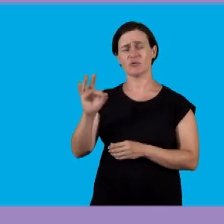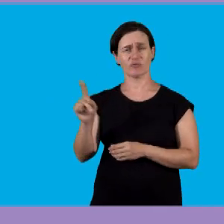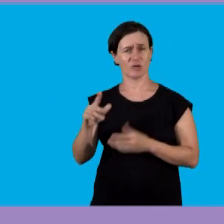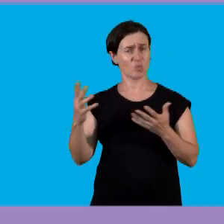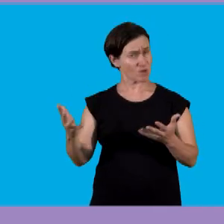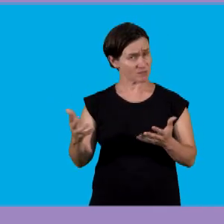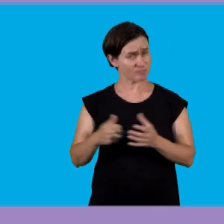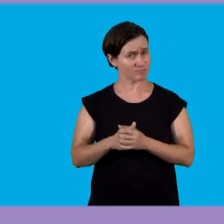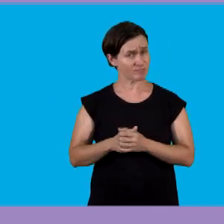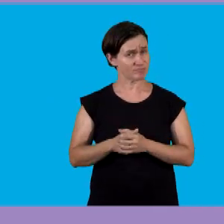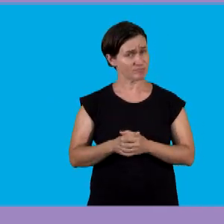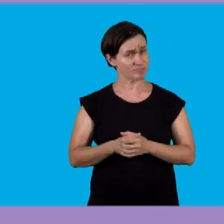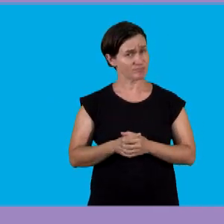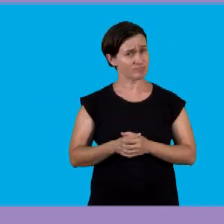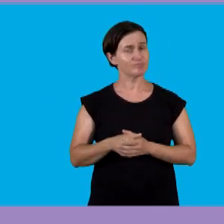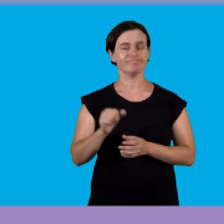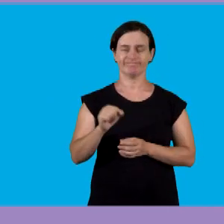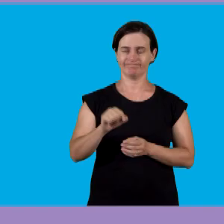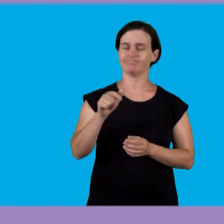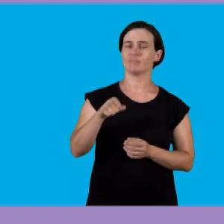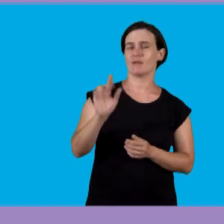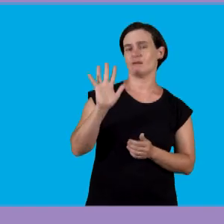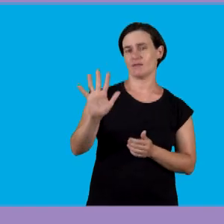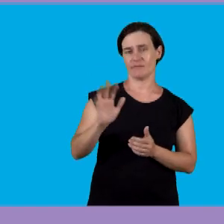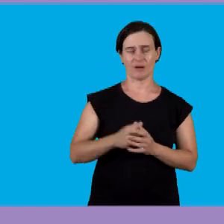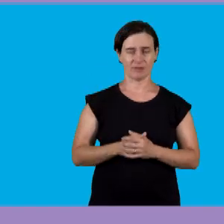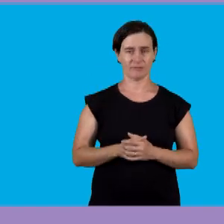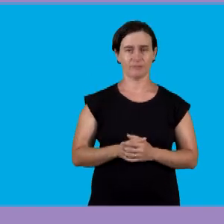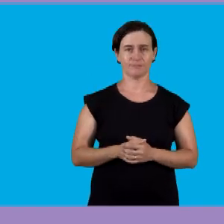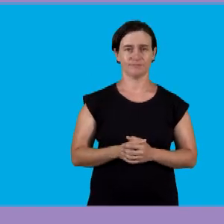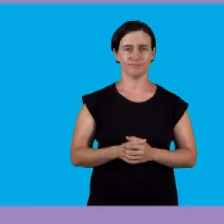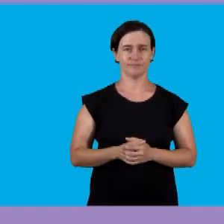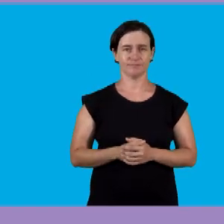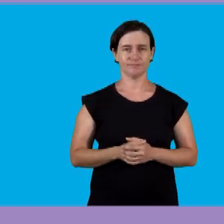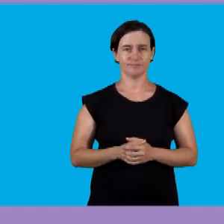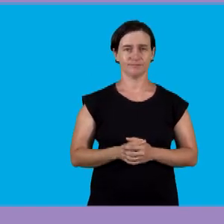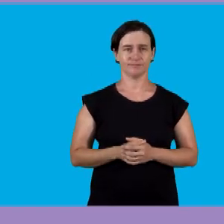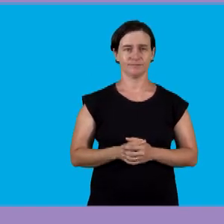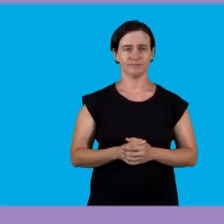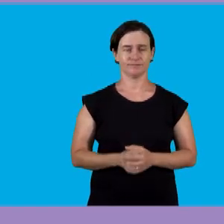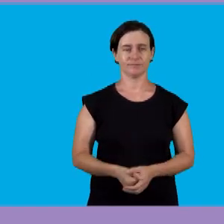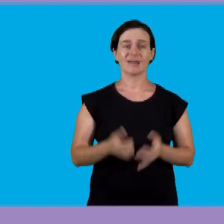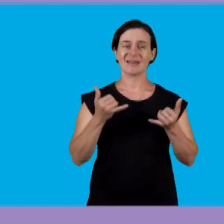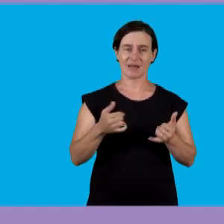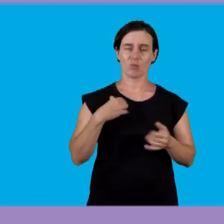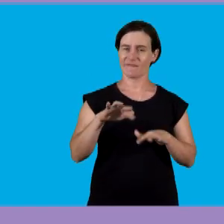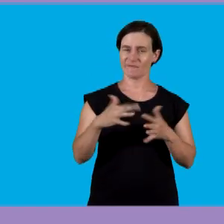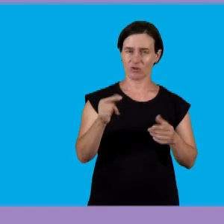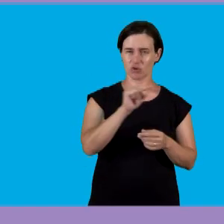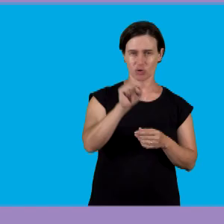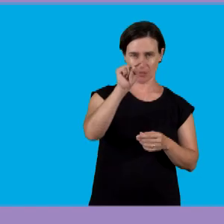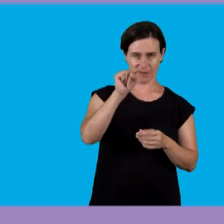by 3. What is 15 divided by 3? Yes, it is our 5. And now we have divided